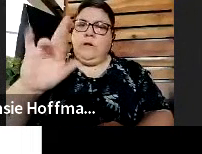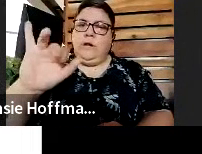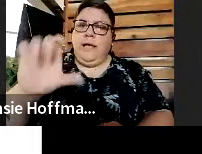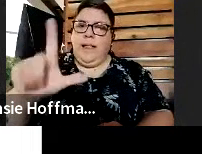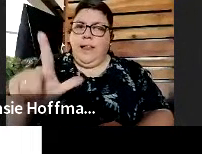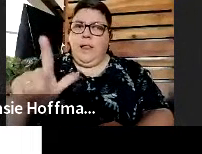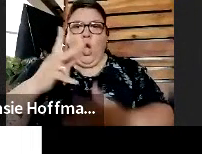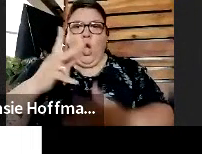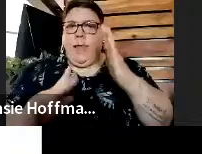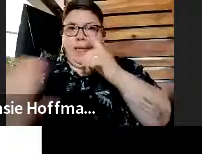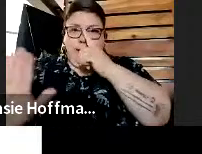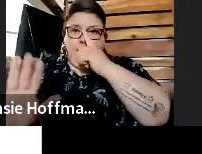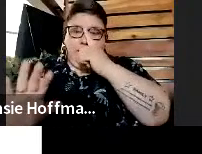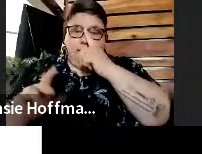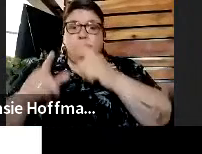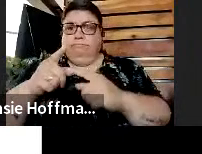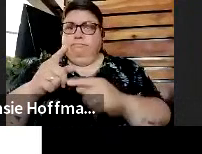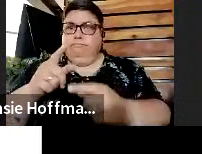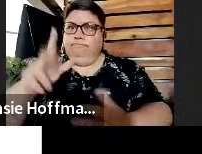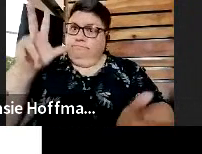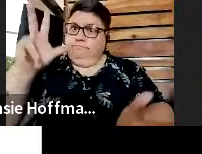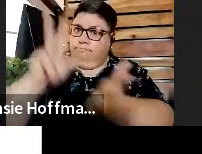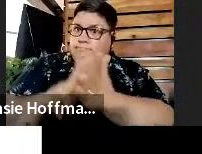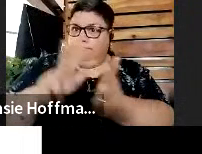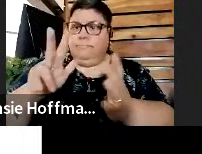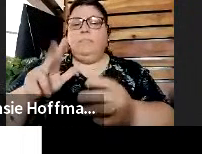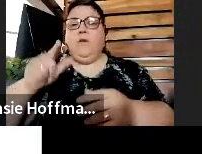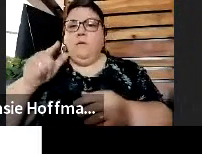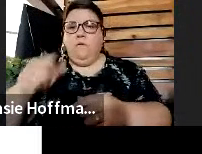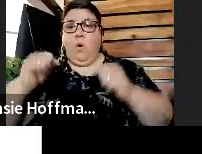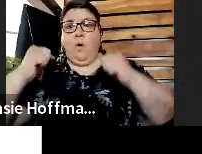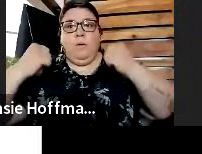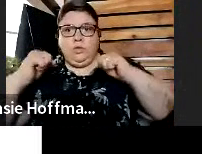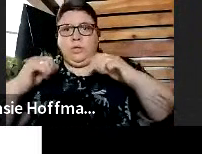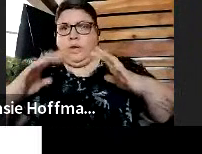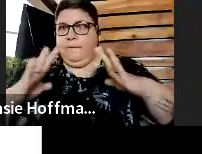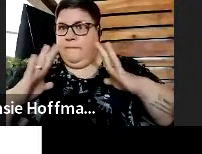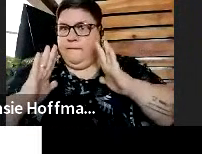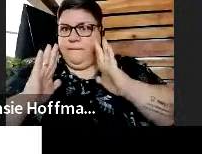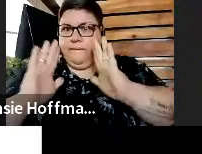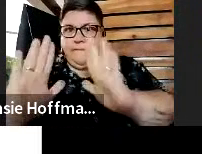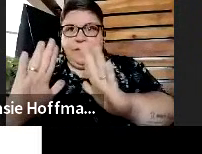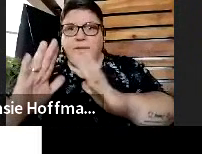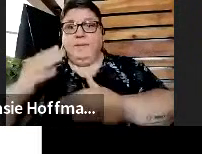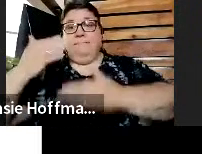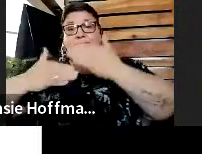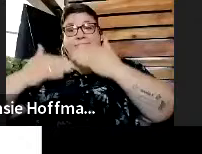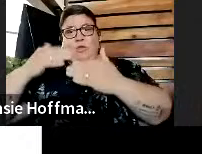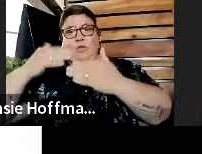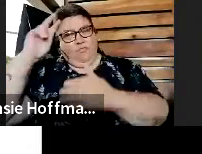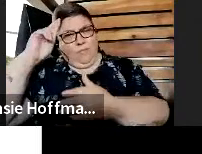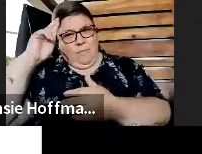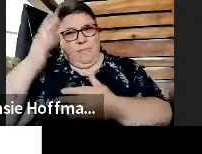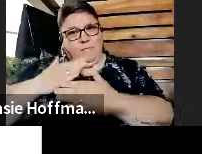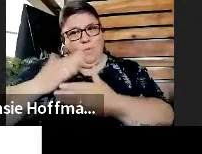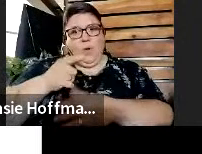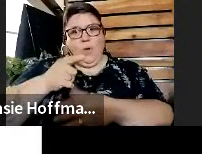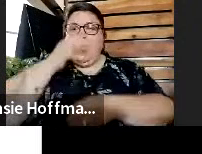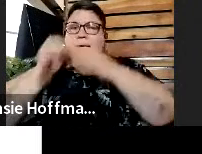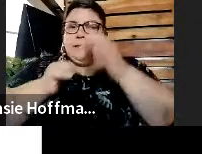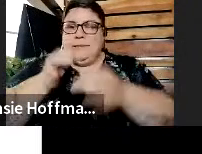but classified as one machinery product. You'll remember earlier on in my presentation, I did mention